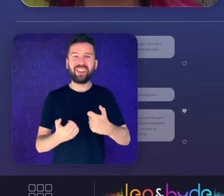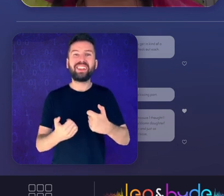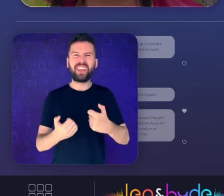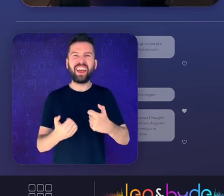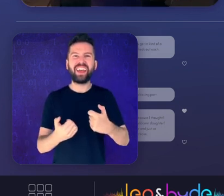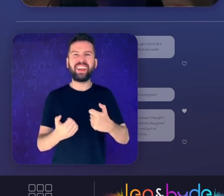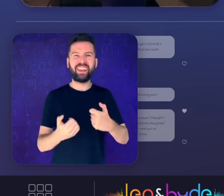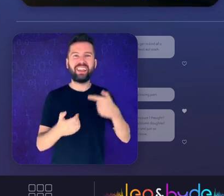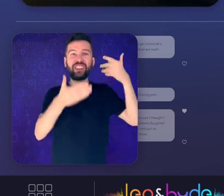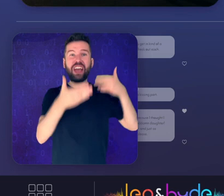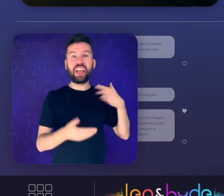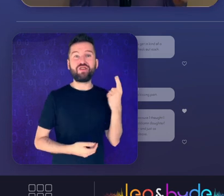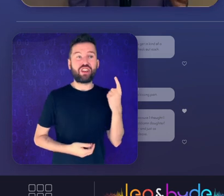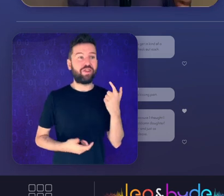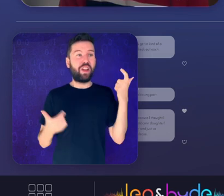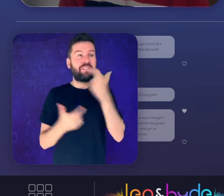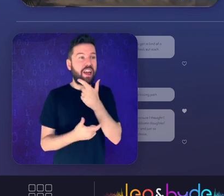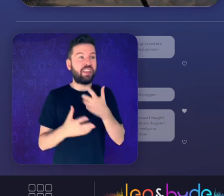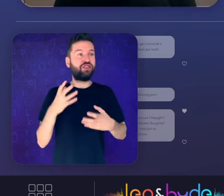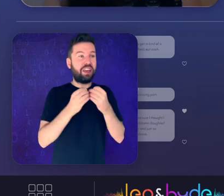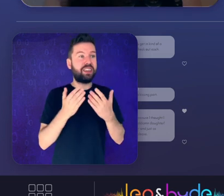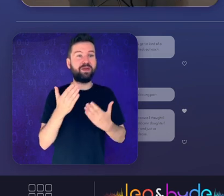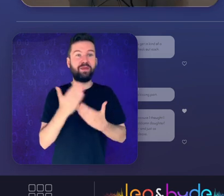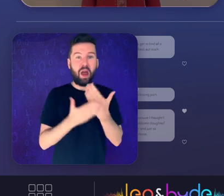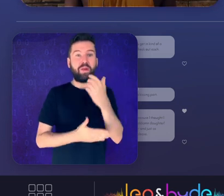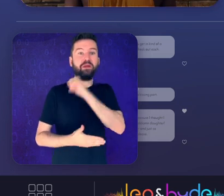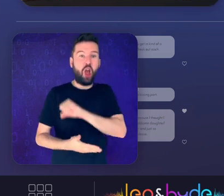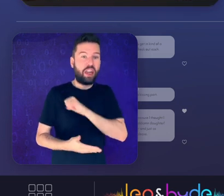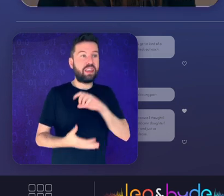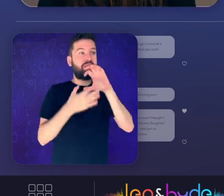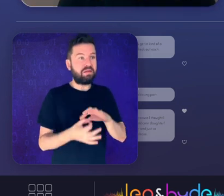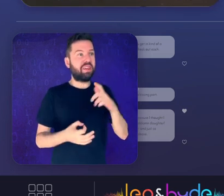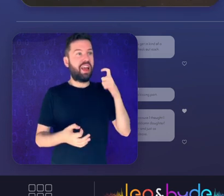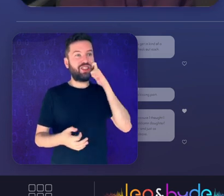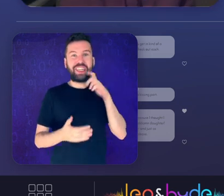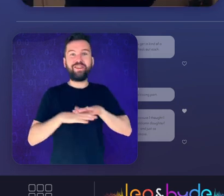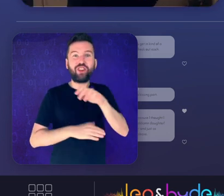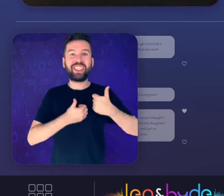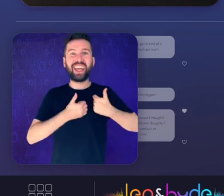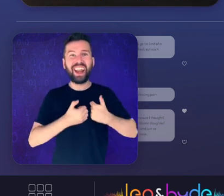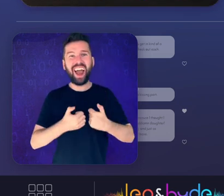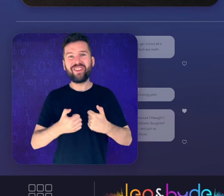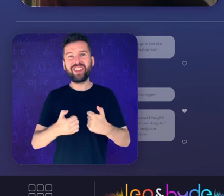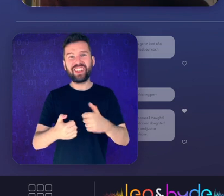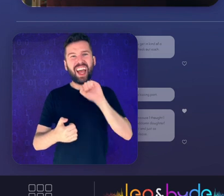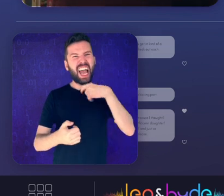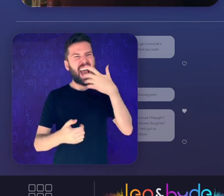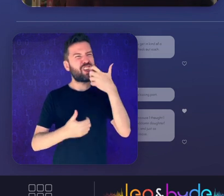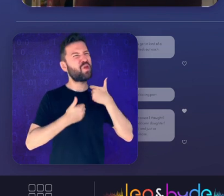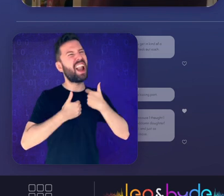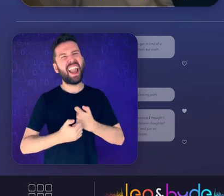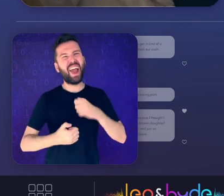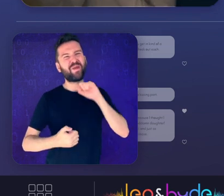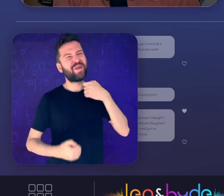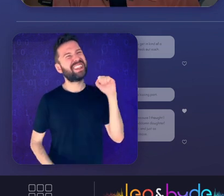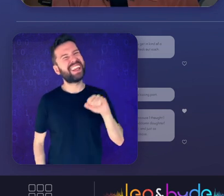complicated lovers, yeah. This is a generation full of funny, smart, creative, up-to-date, and sick, connected, cheeky, fun, uniquely futuristic lovers. And